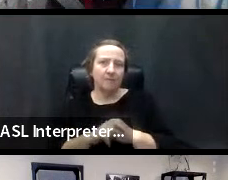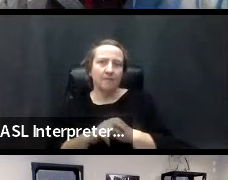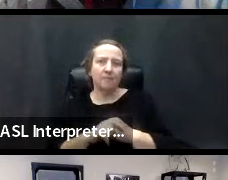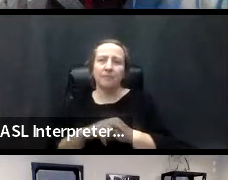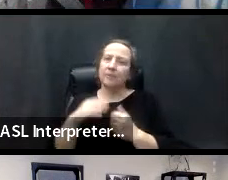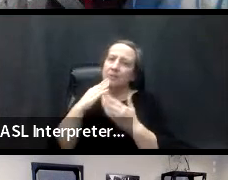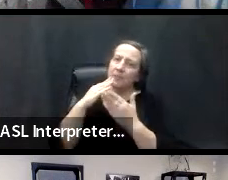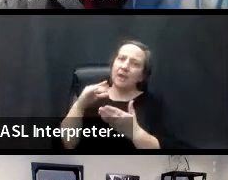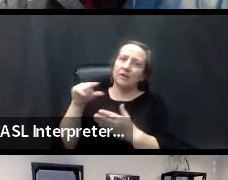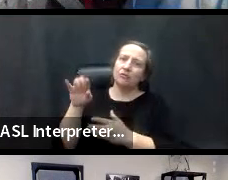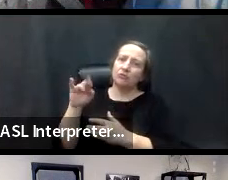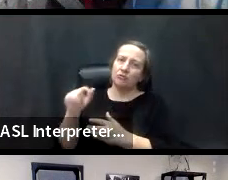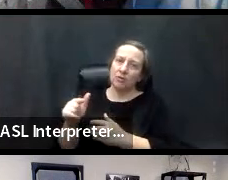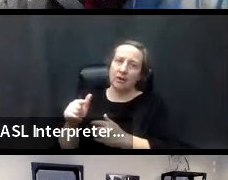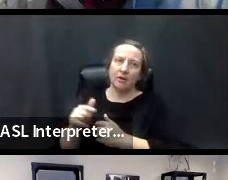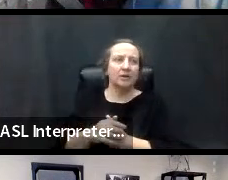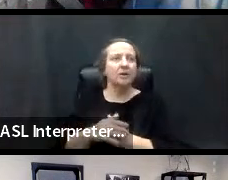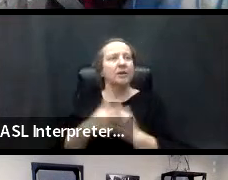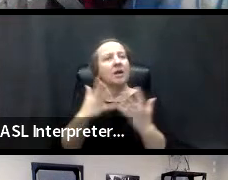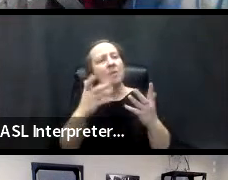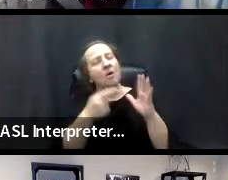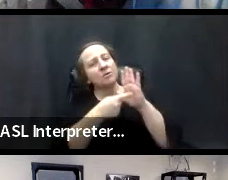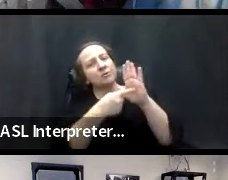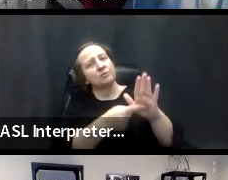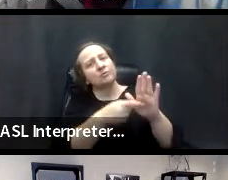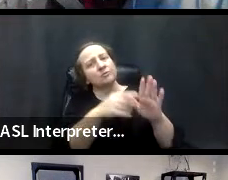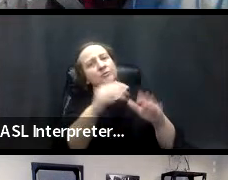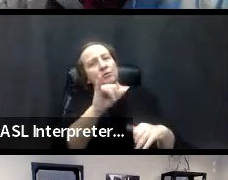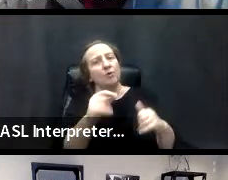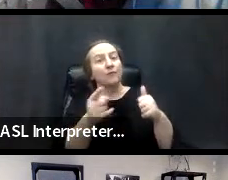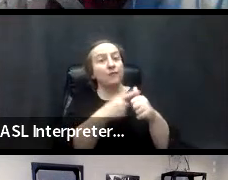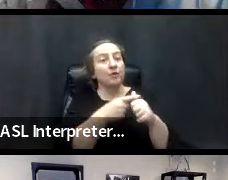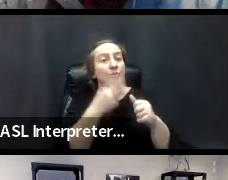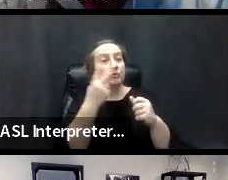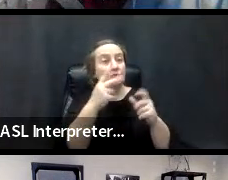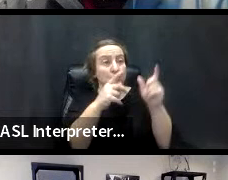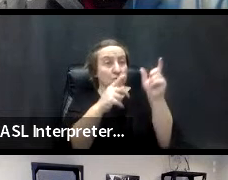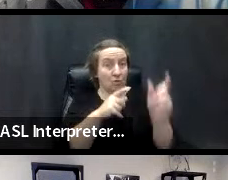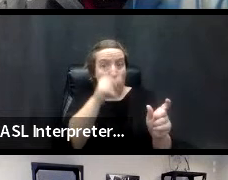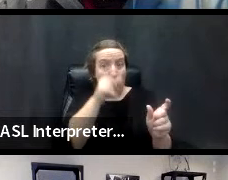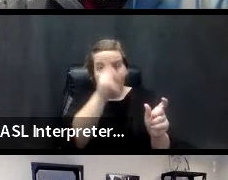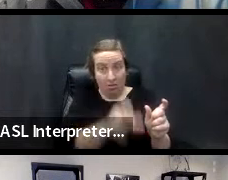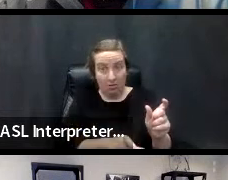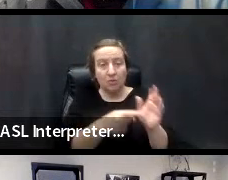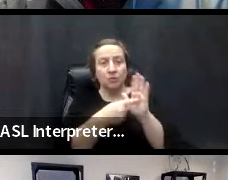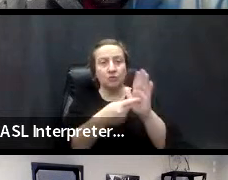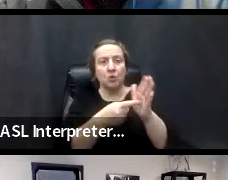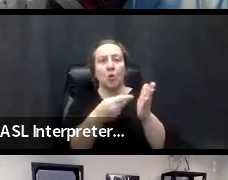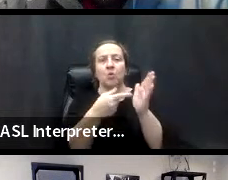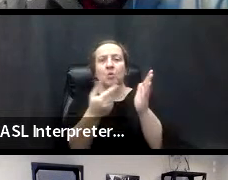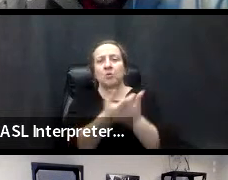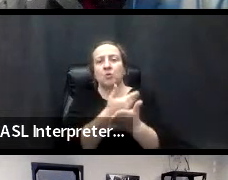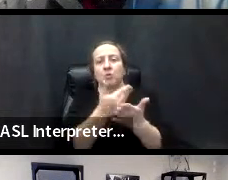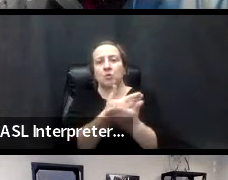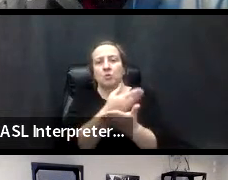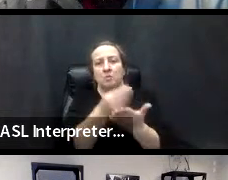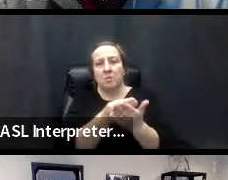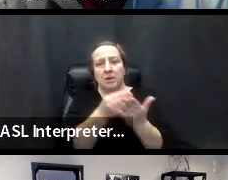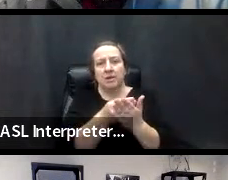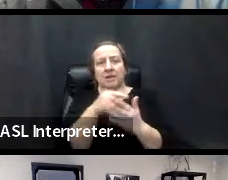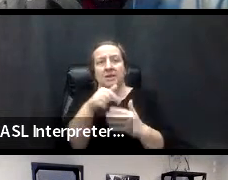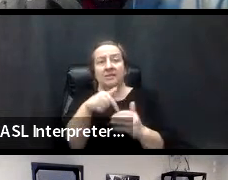Thank you, Greg. And I just want to point out that the first 2 columns represent new dollars, that when this project